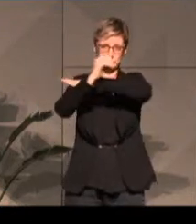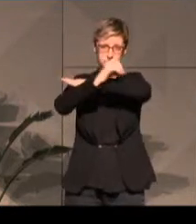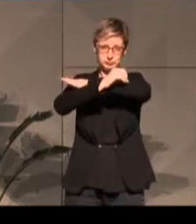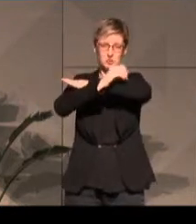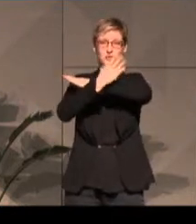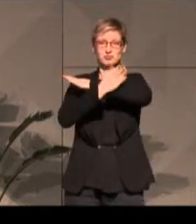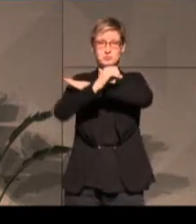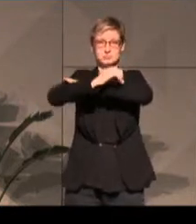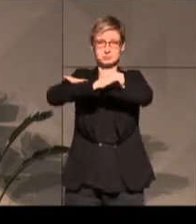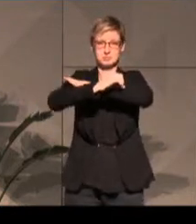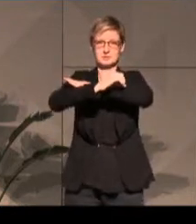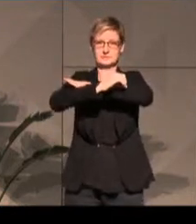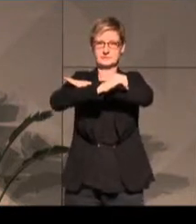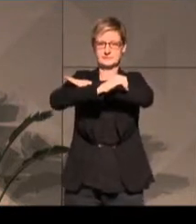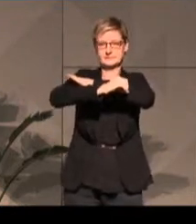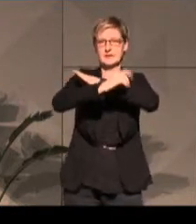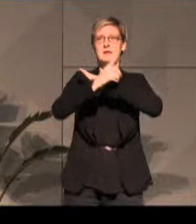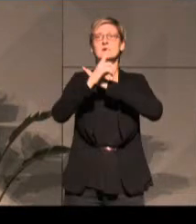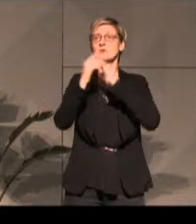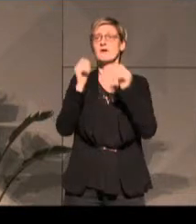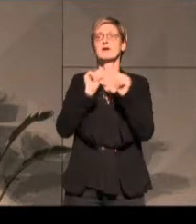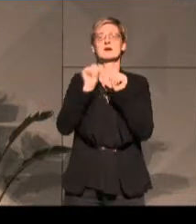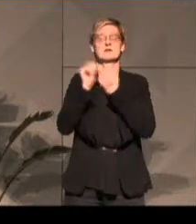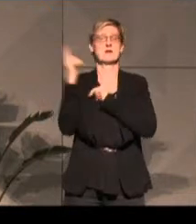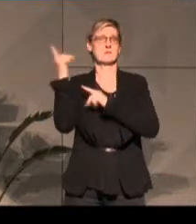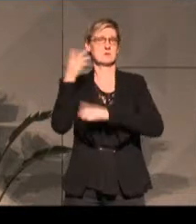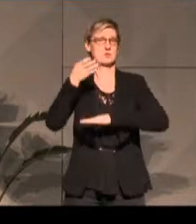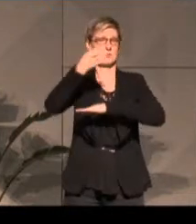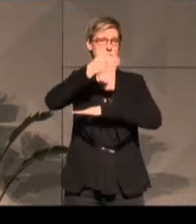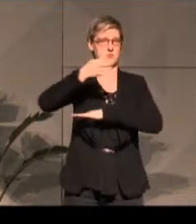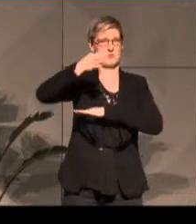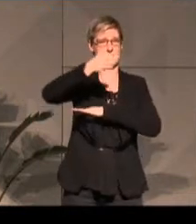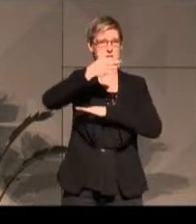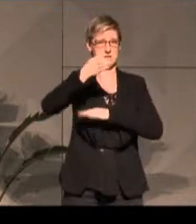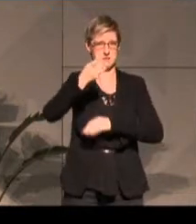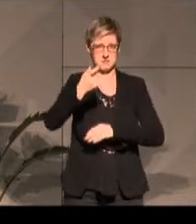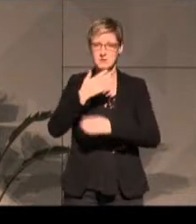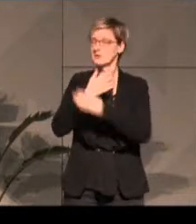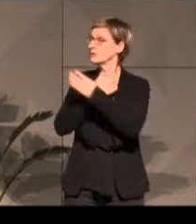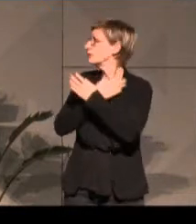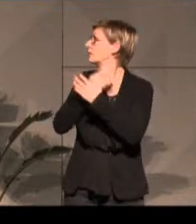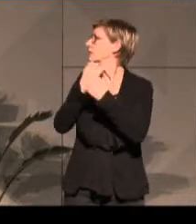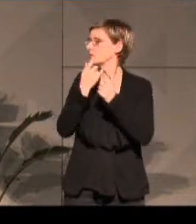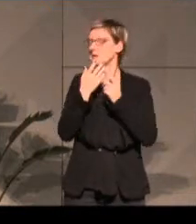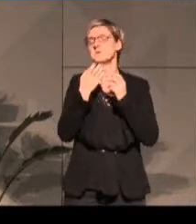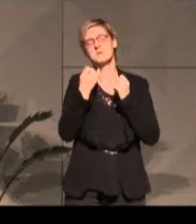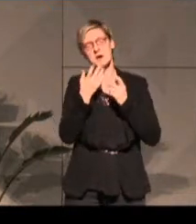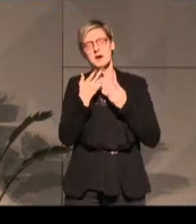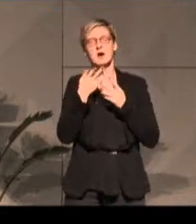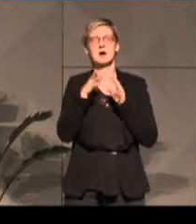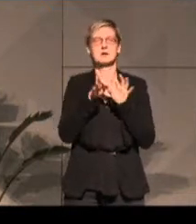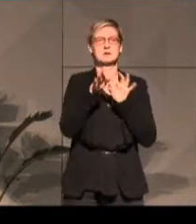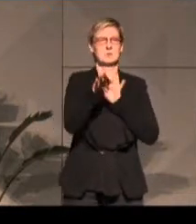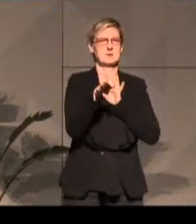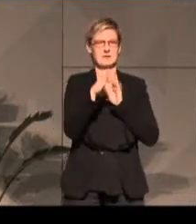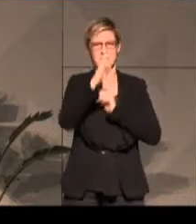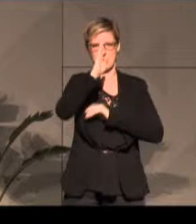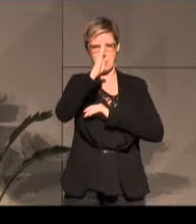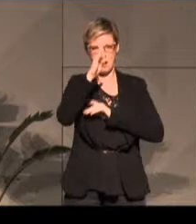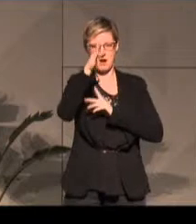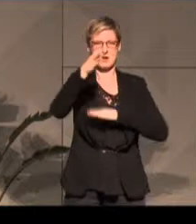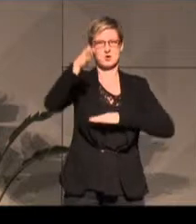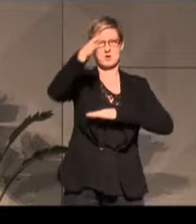setting. We're almost at the North Pole at this point in time, just a few dozen